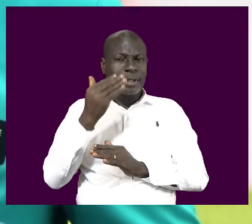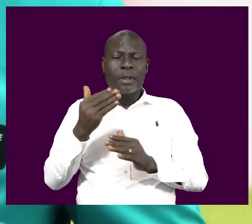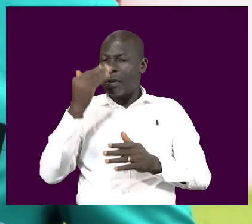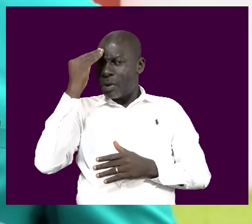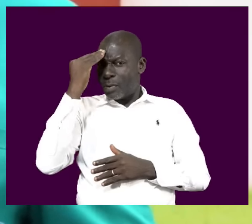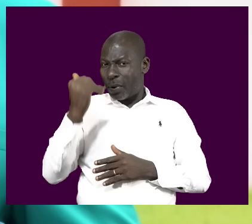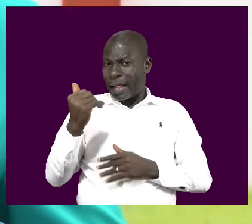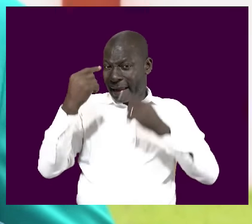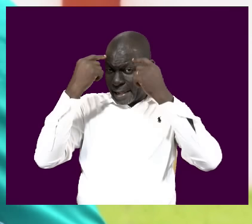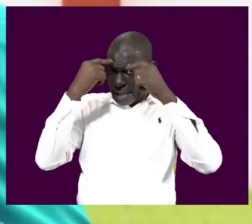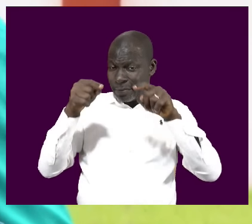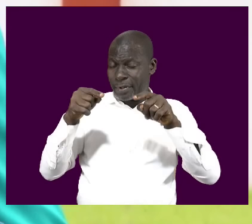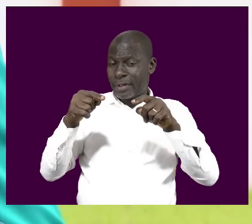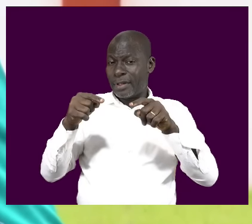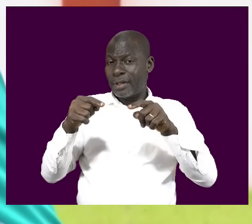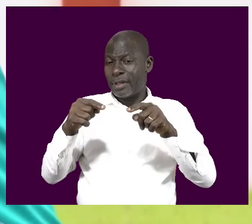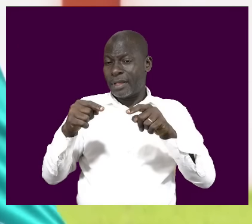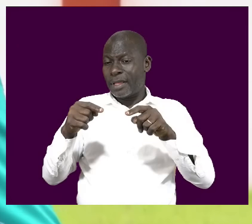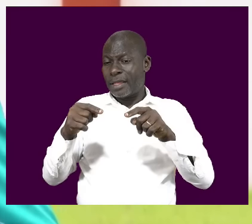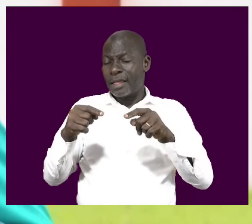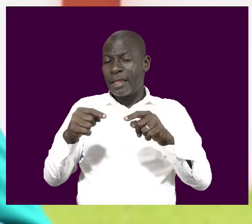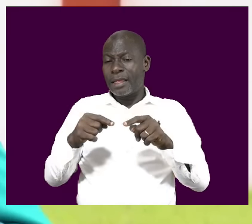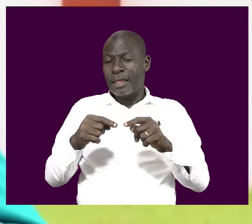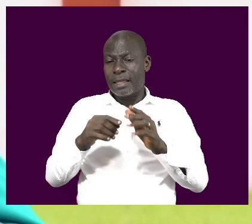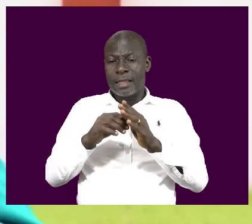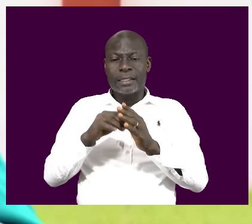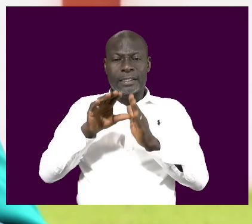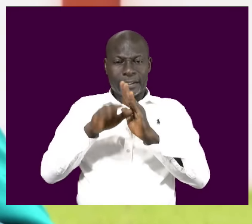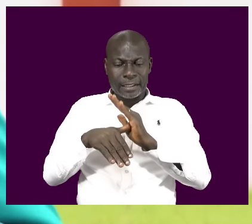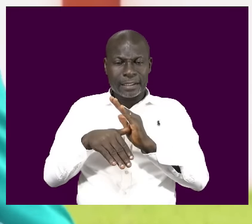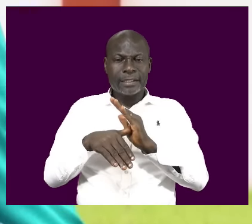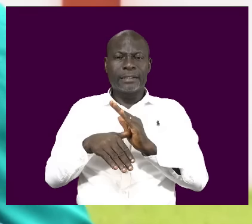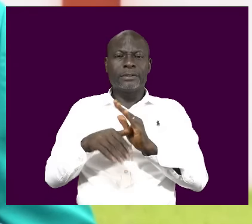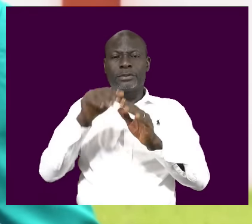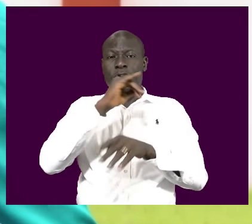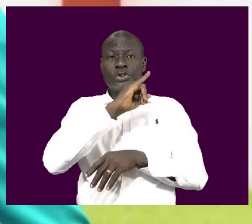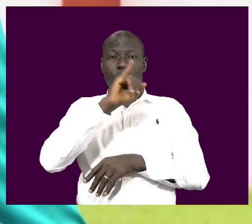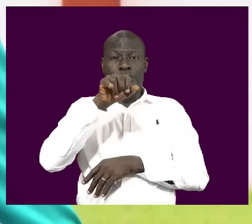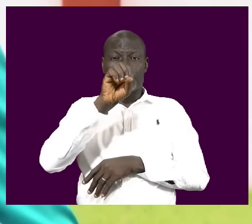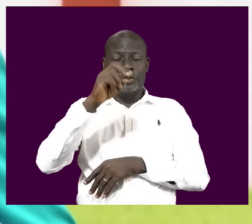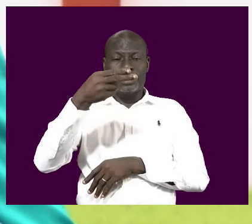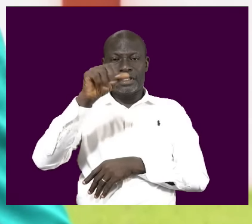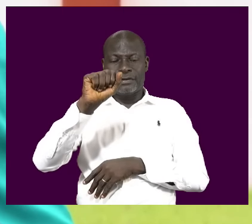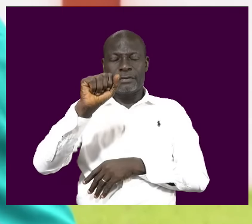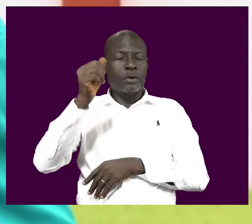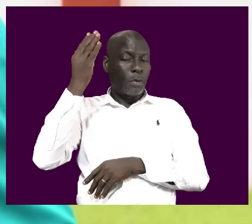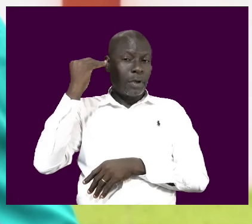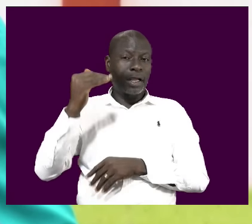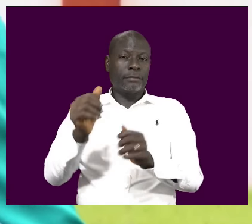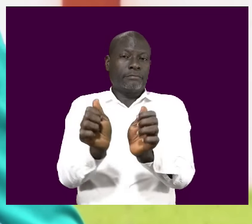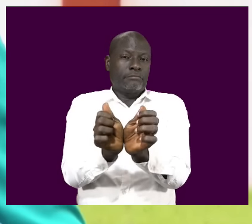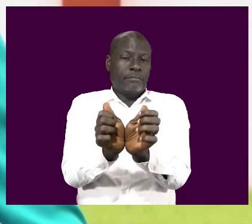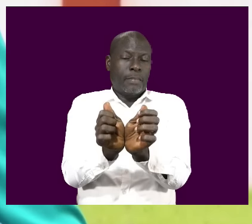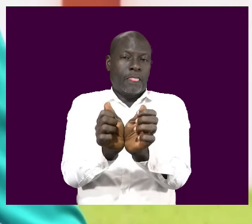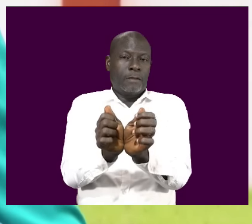ene si ye. I am my Joseph, according to FIASE. You are charging, you know, for attempting